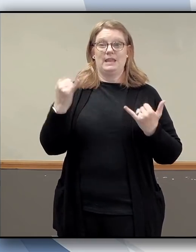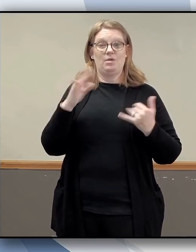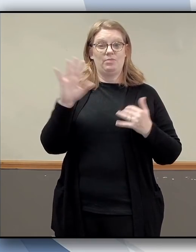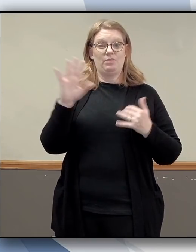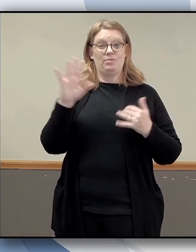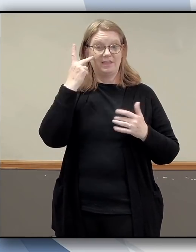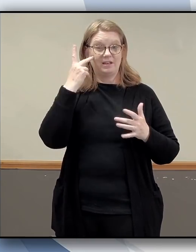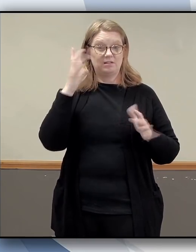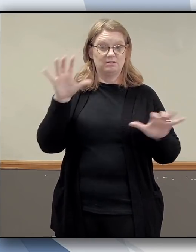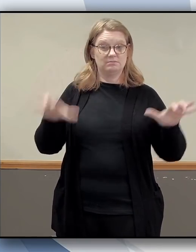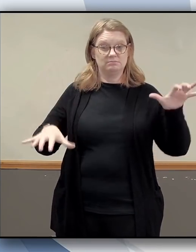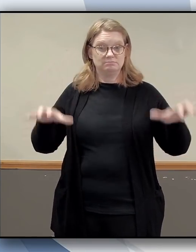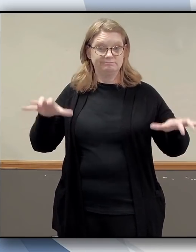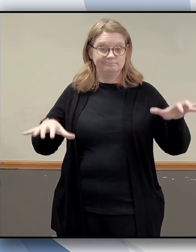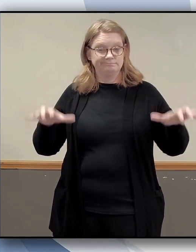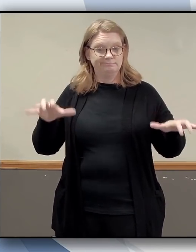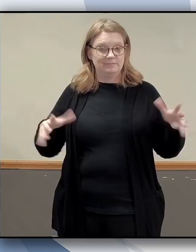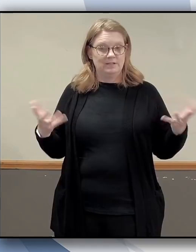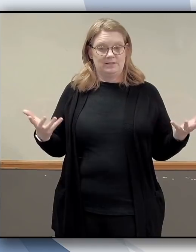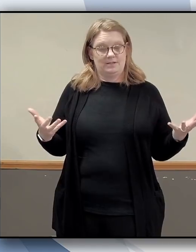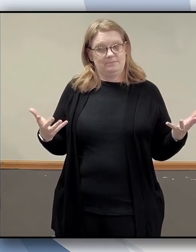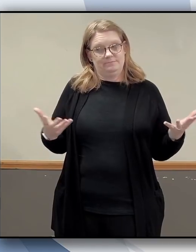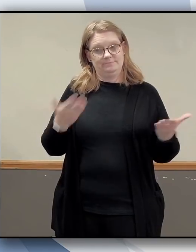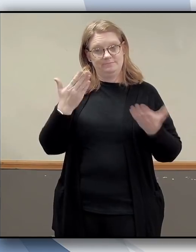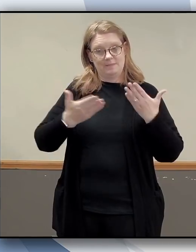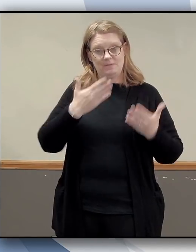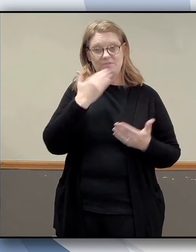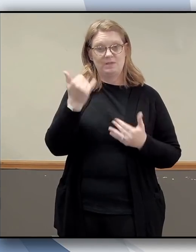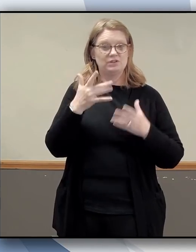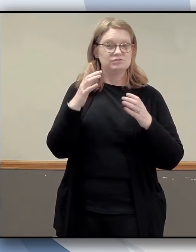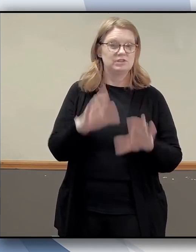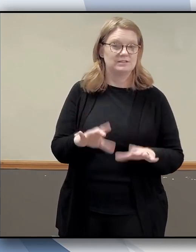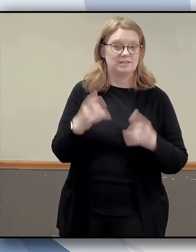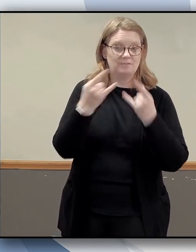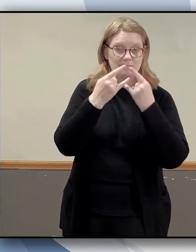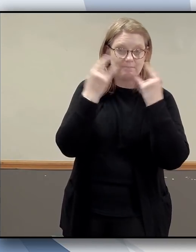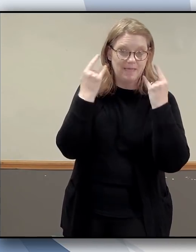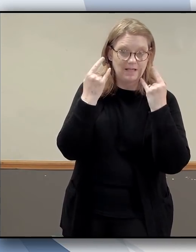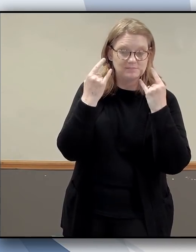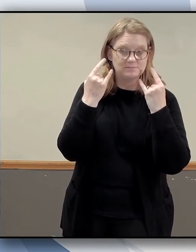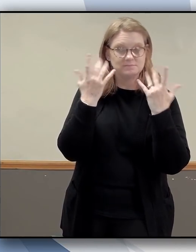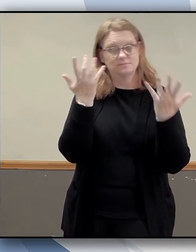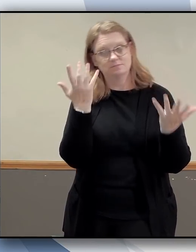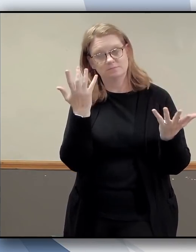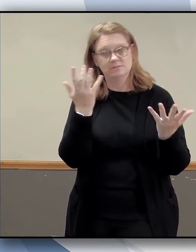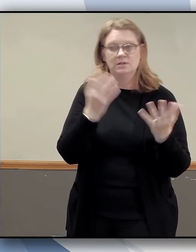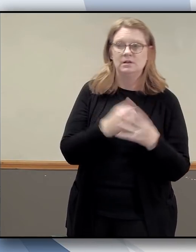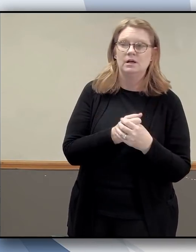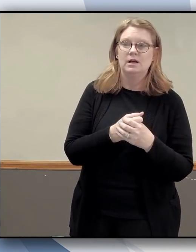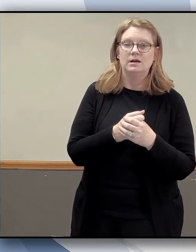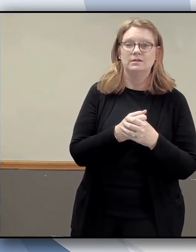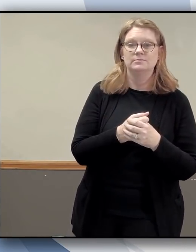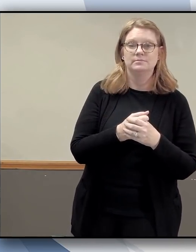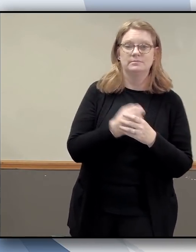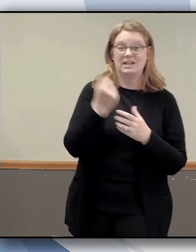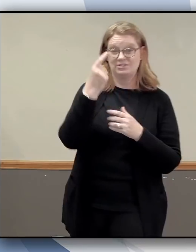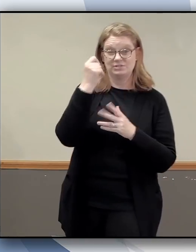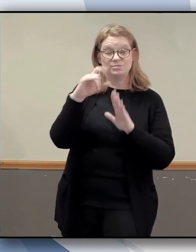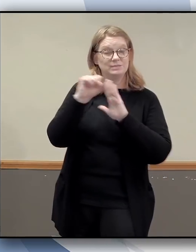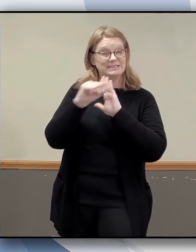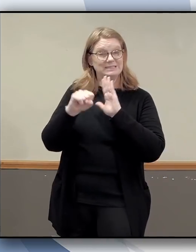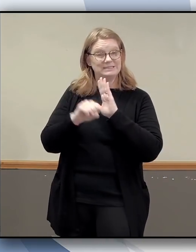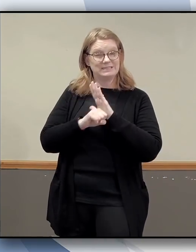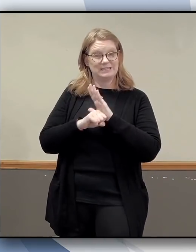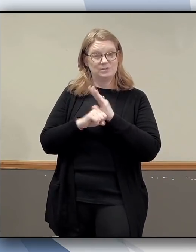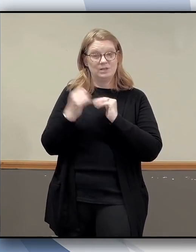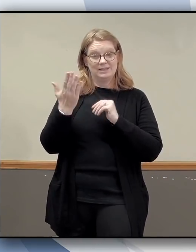state, you might have better chances of masks working or not working. And of the states with the 15